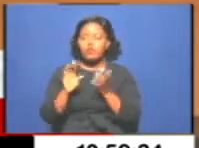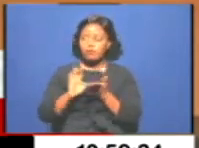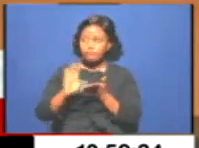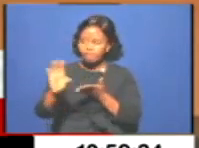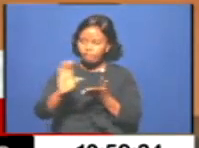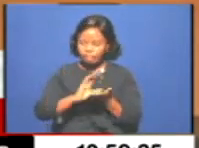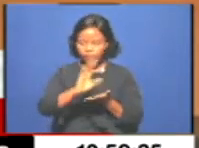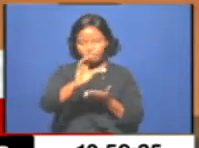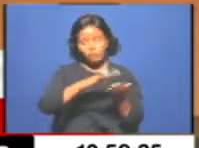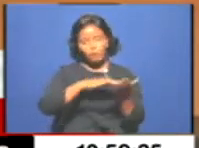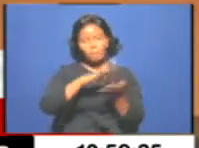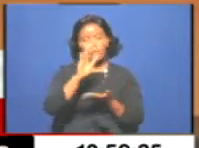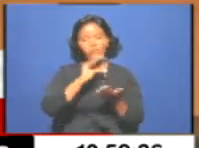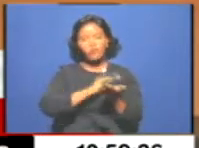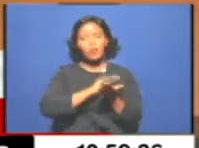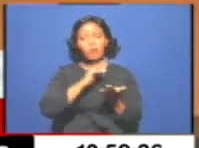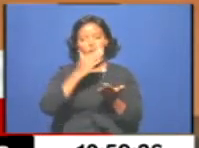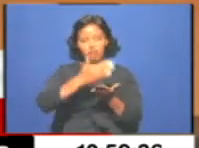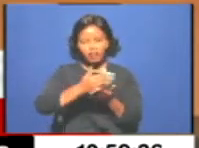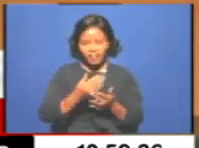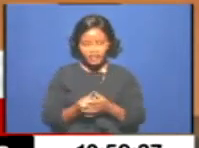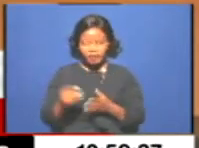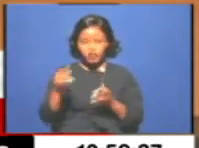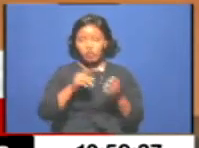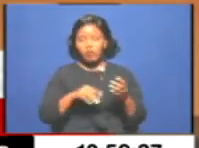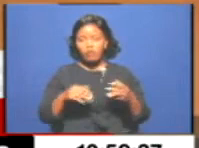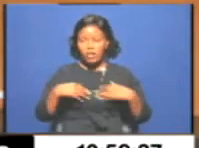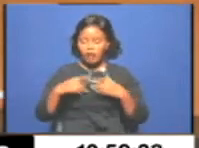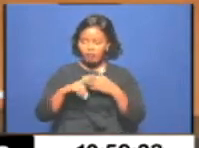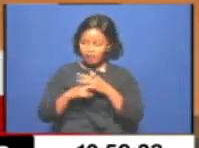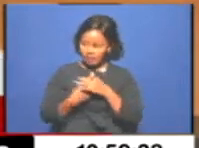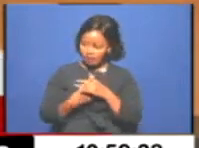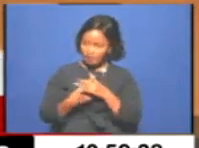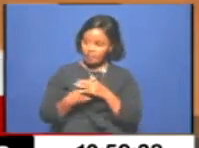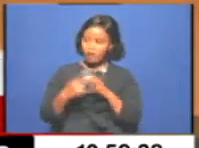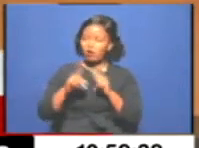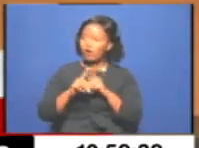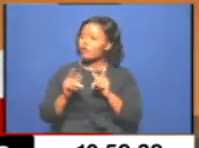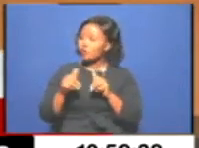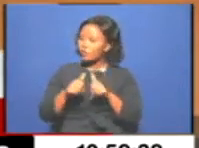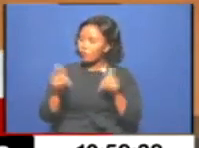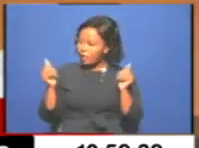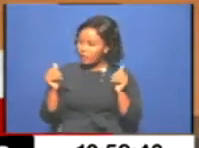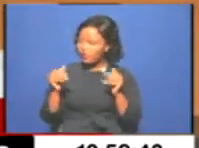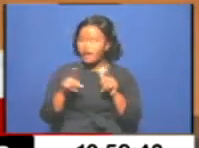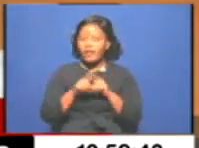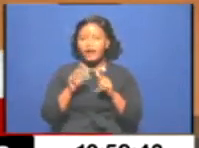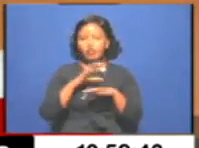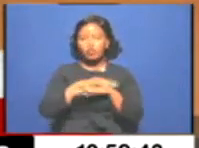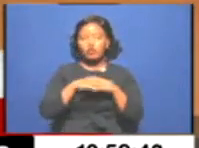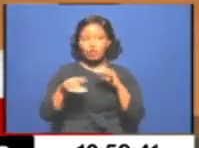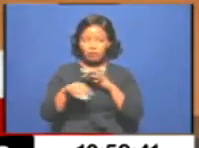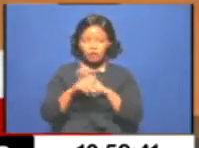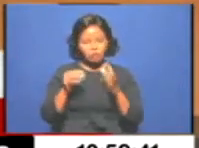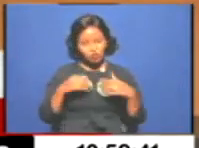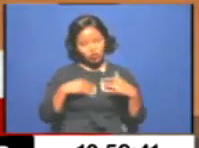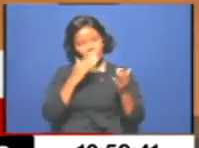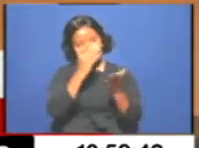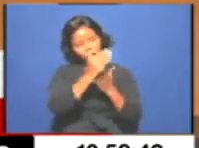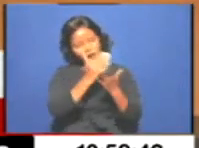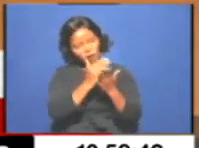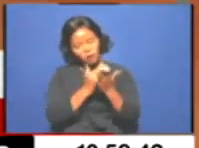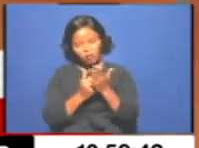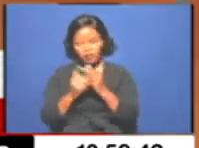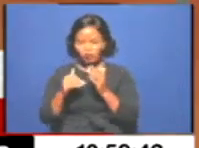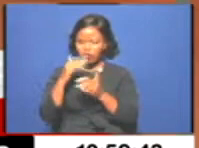is able to make us start this next Olympiad very, very comfortably, that we can run our programs at least for the next